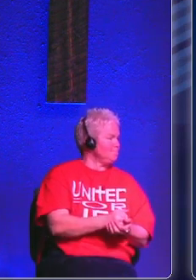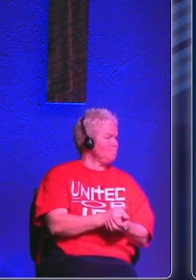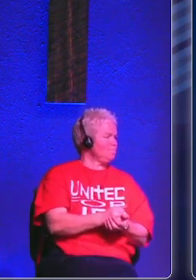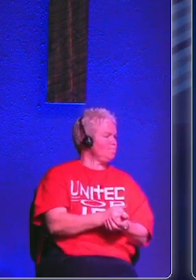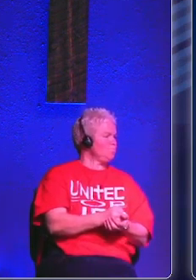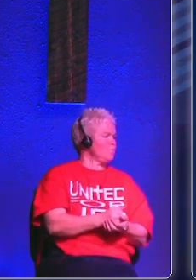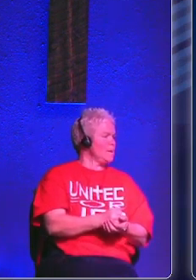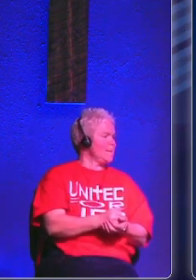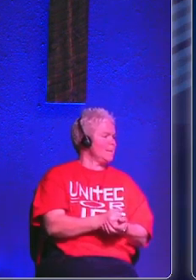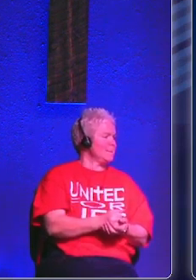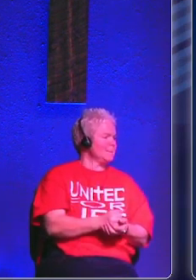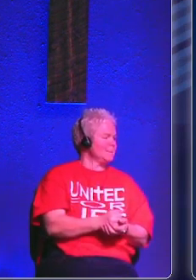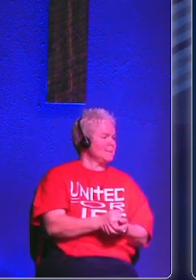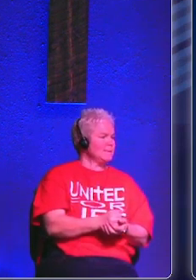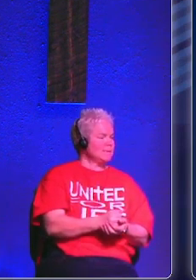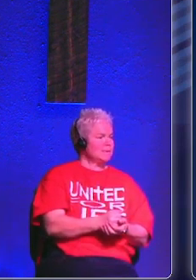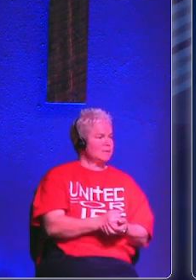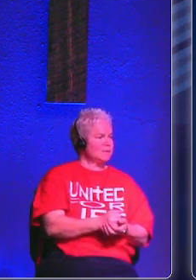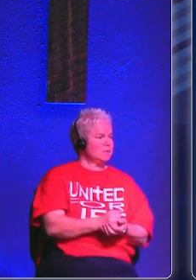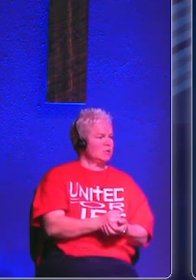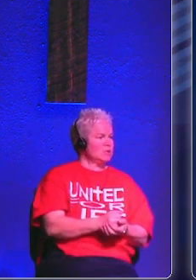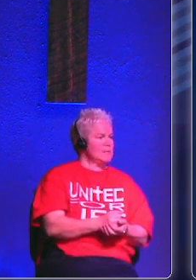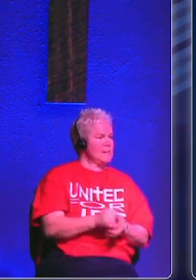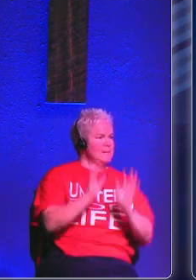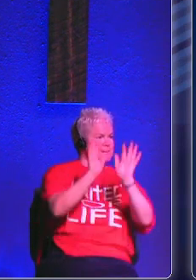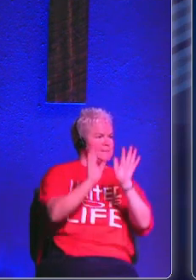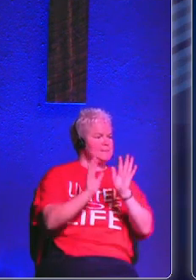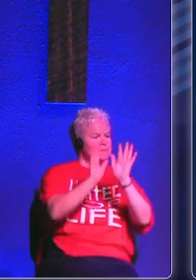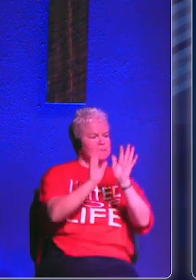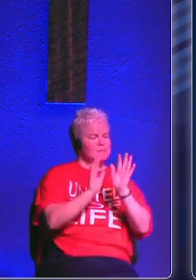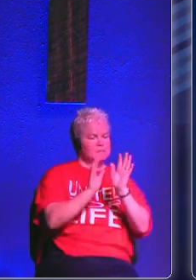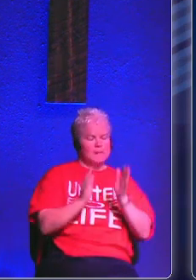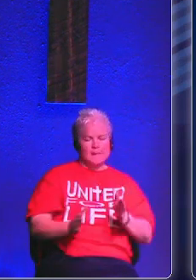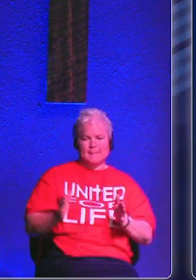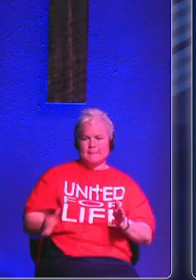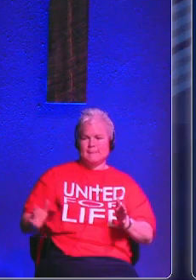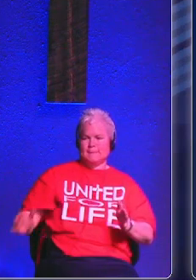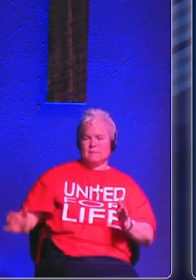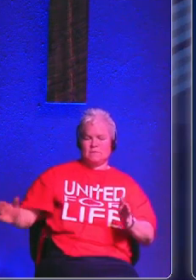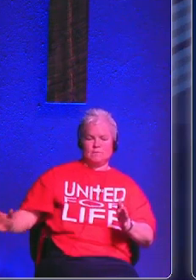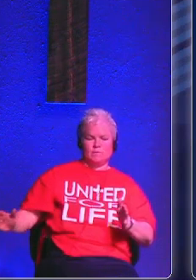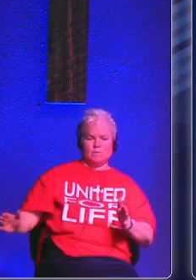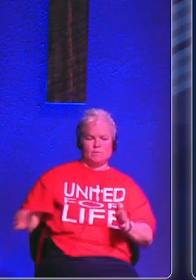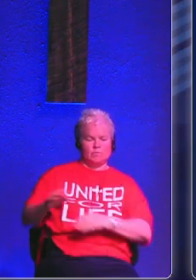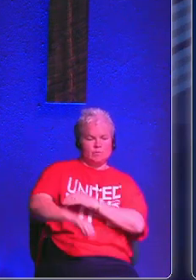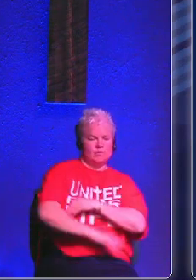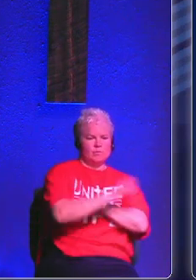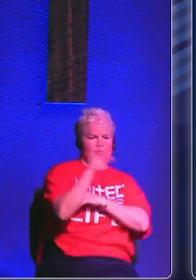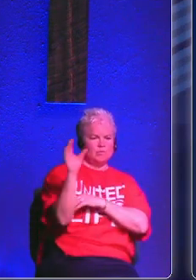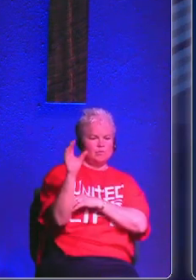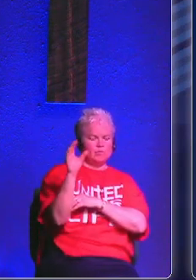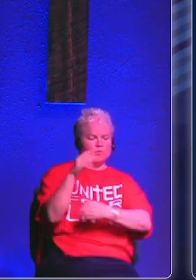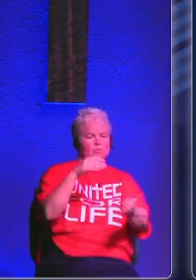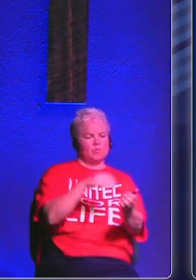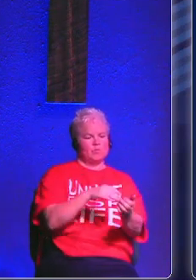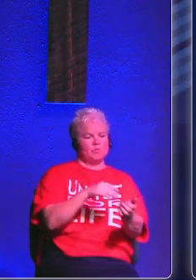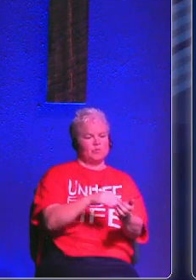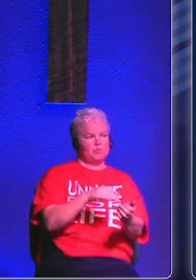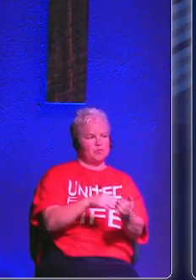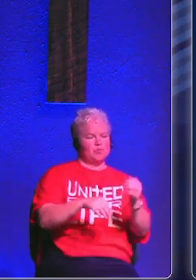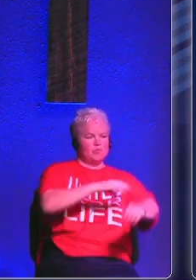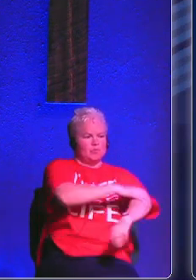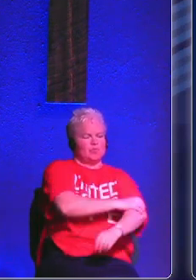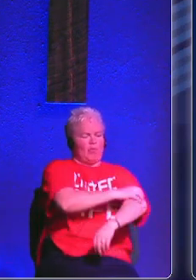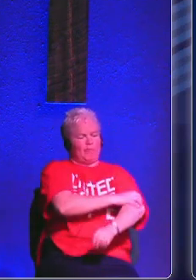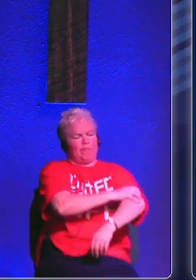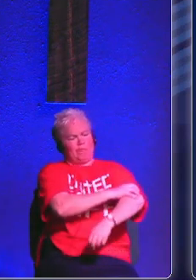So after all of that, you know, I thought, man, we've had some great times. We came out of the series, we went into Christmas, then I had my surgery, then